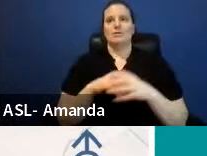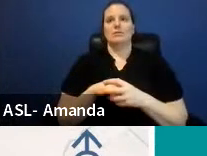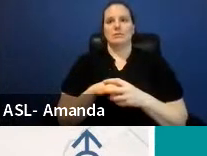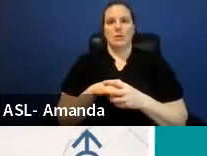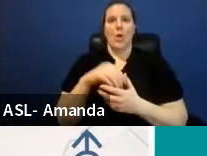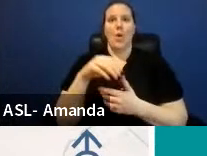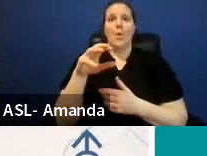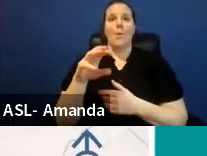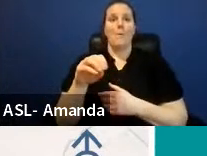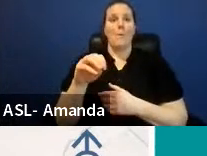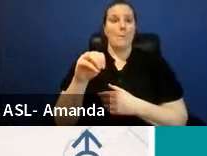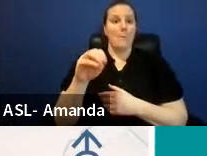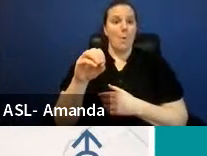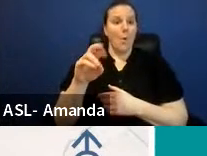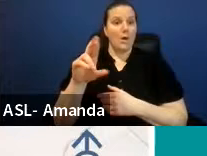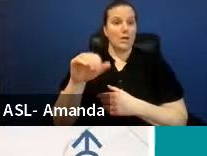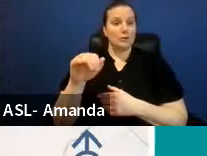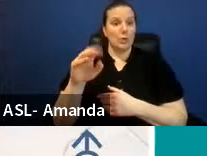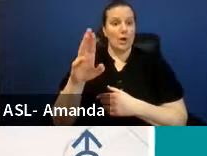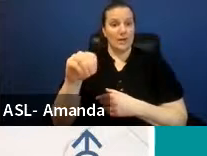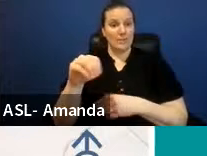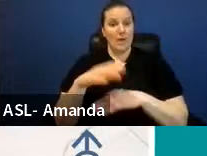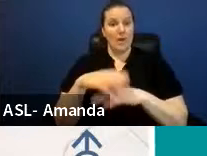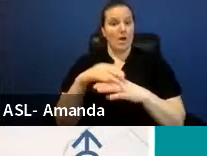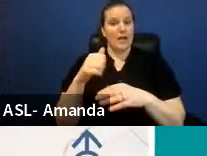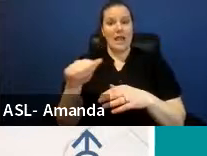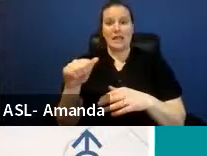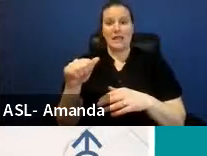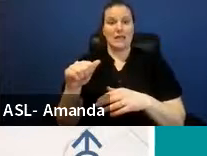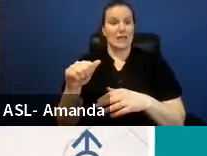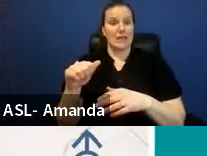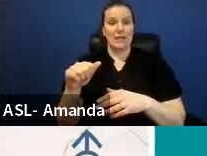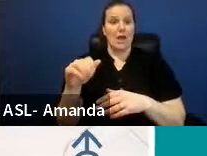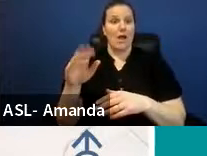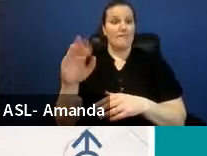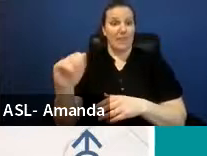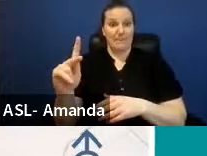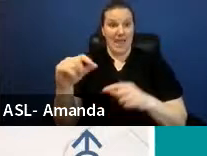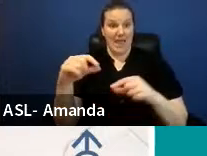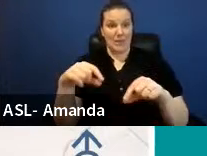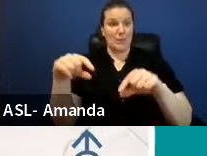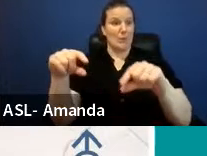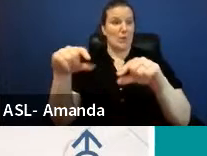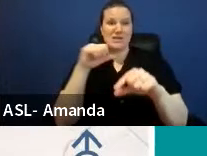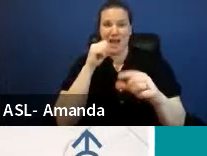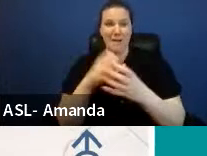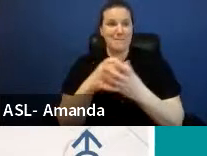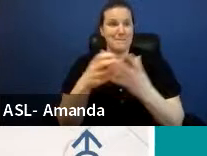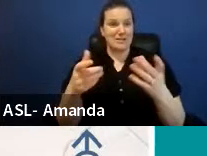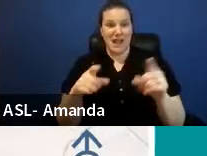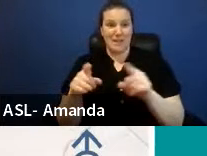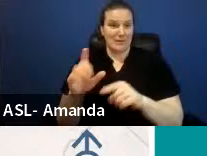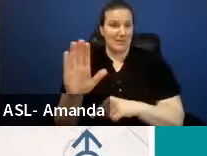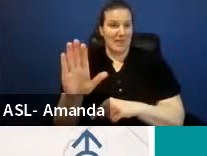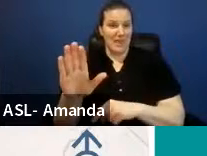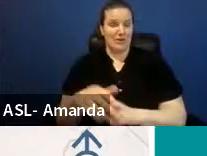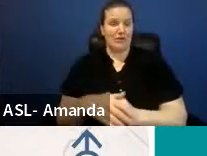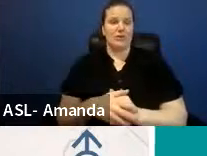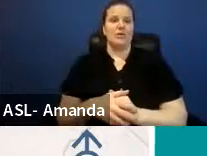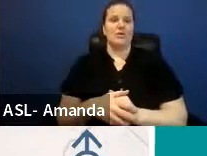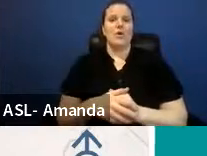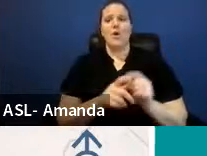riverbank. So not much going to be happening there. And then you start getting into